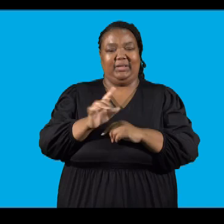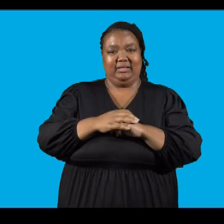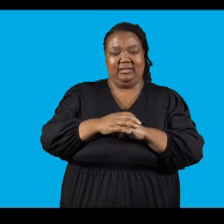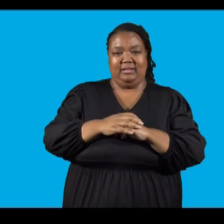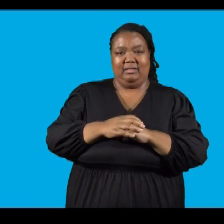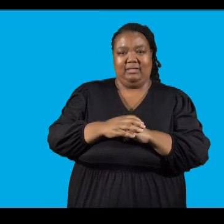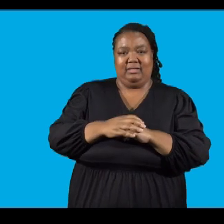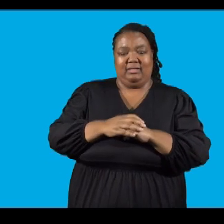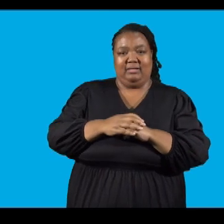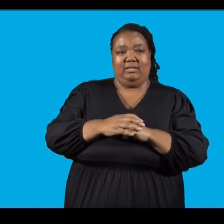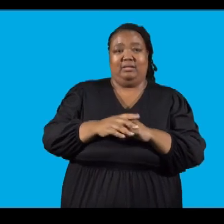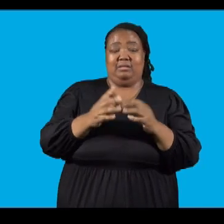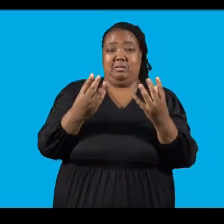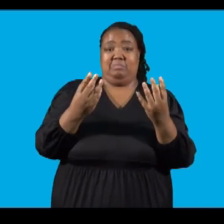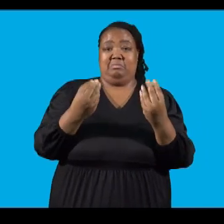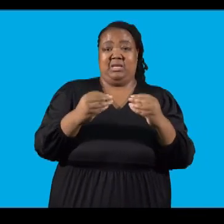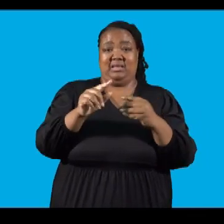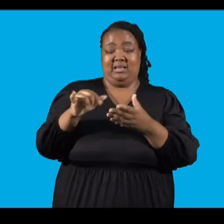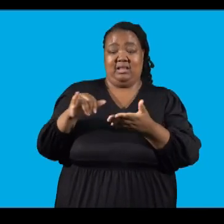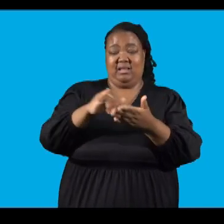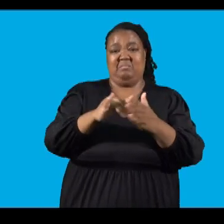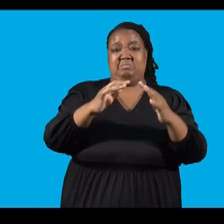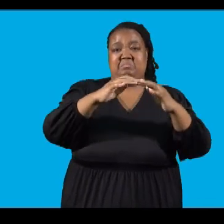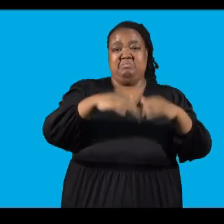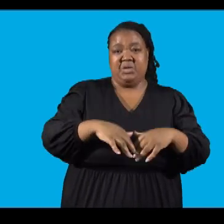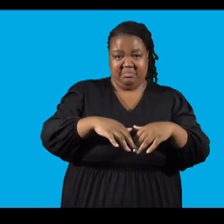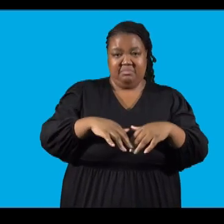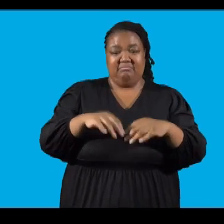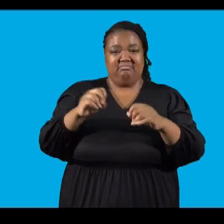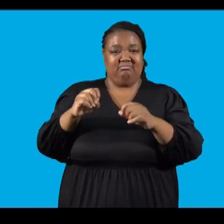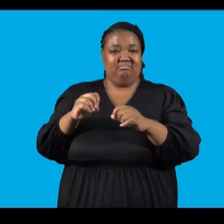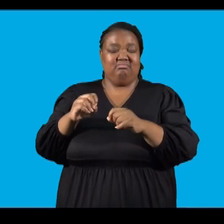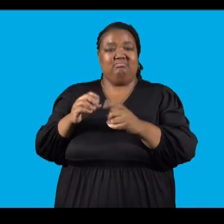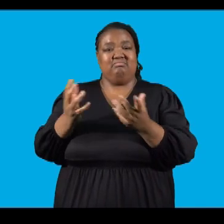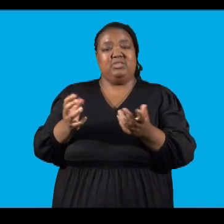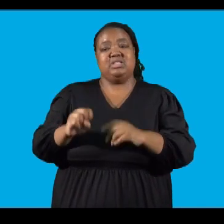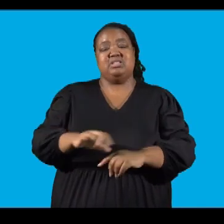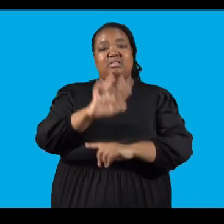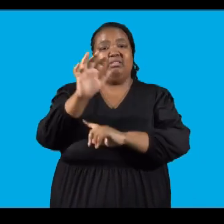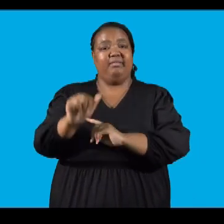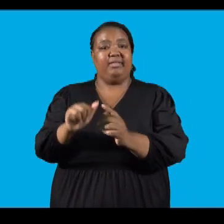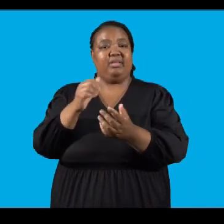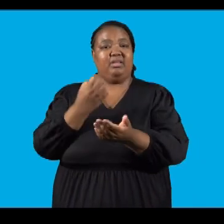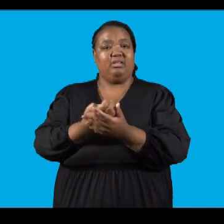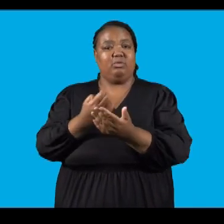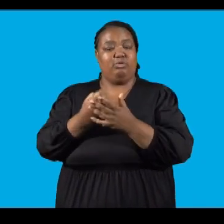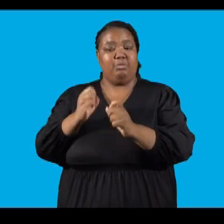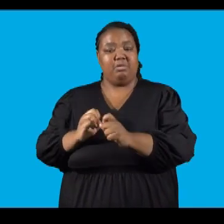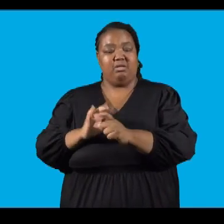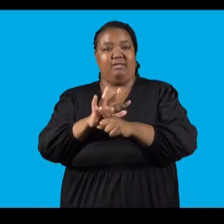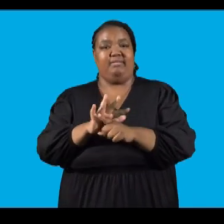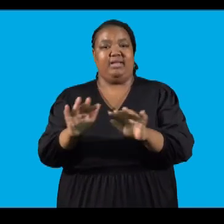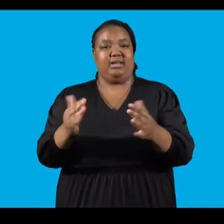economy? So if this industry collapses, how does it affect the